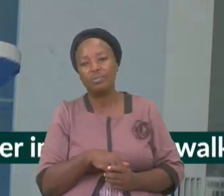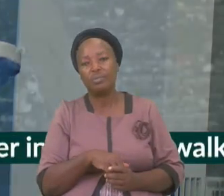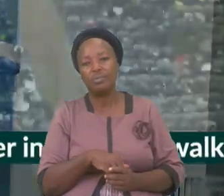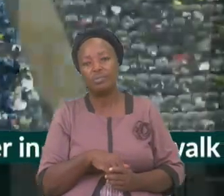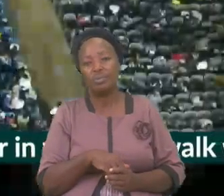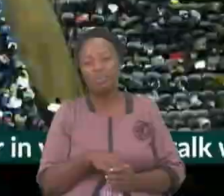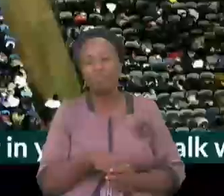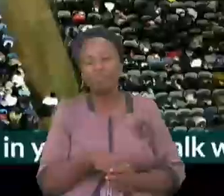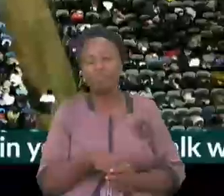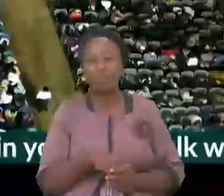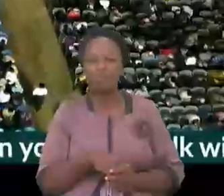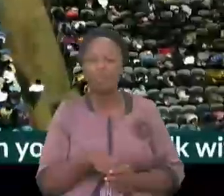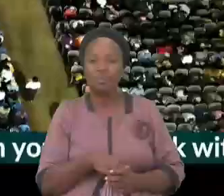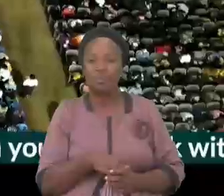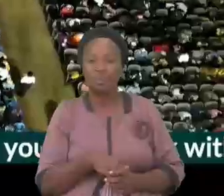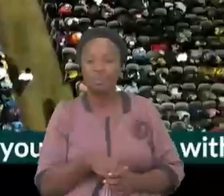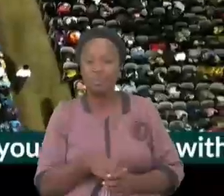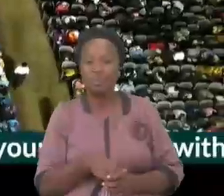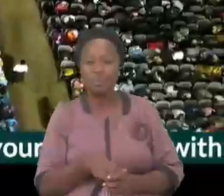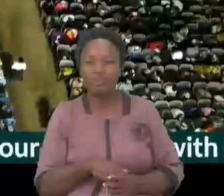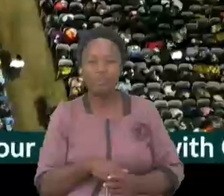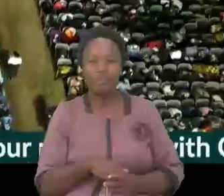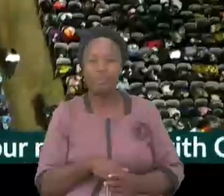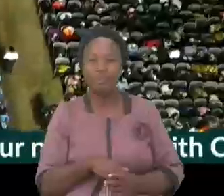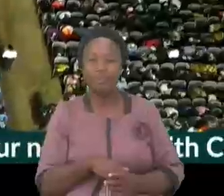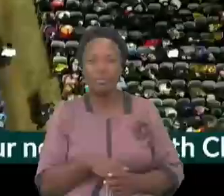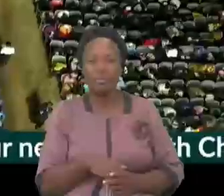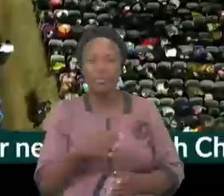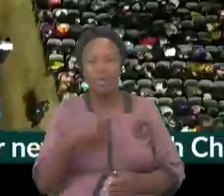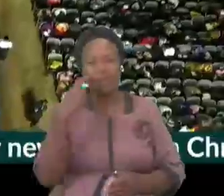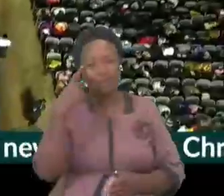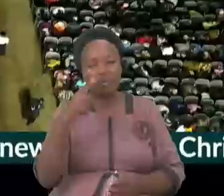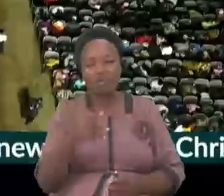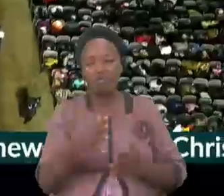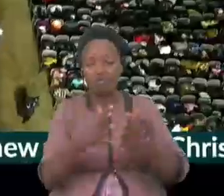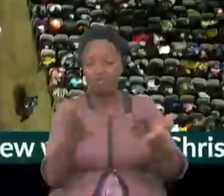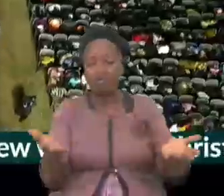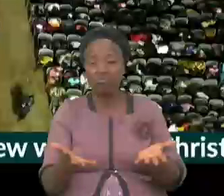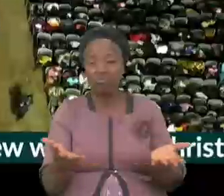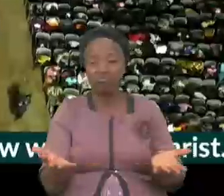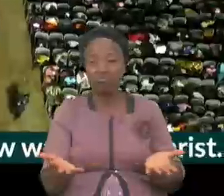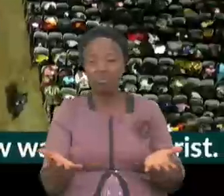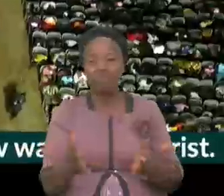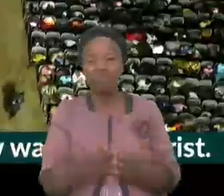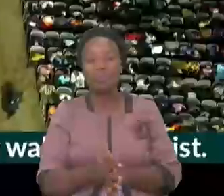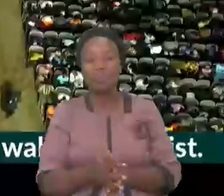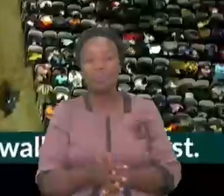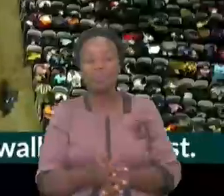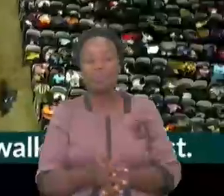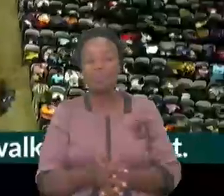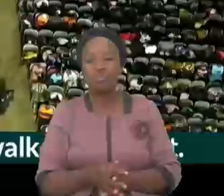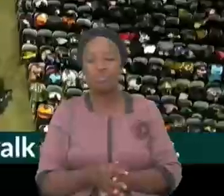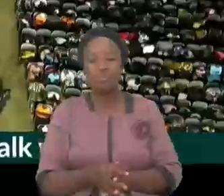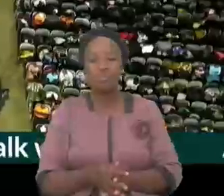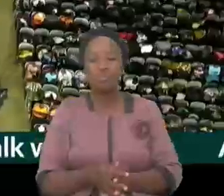And those of us at the Alpha location here, give all details, the